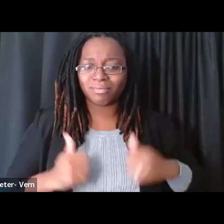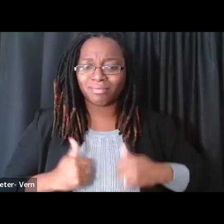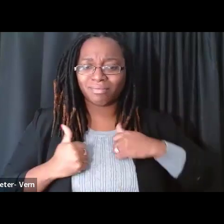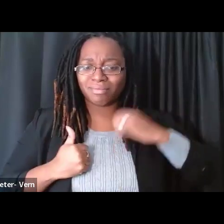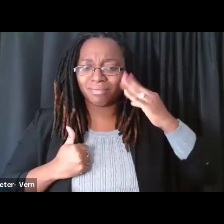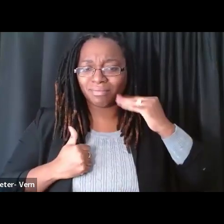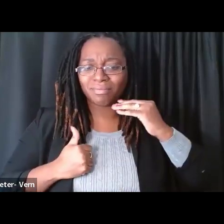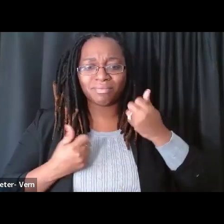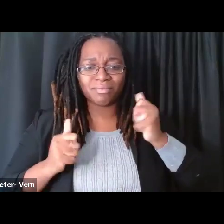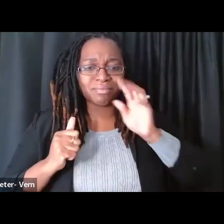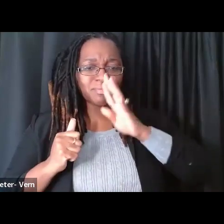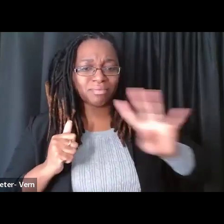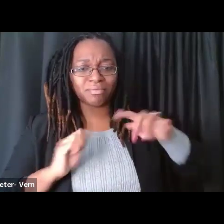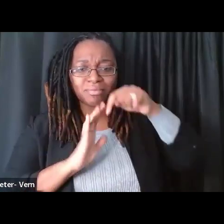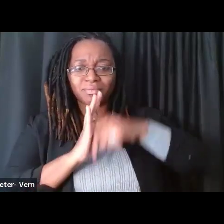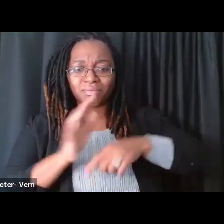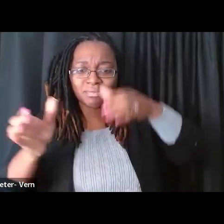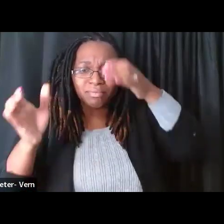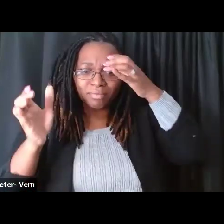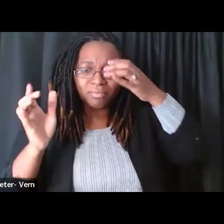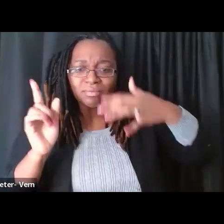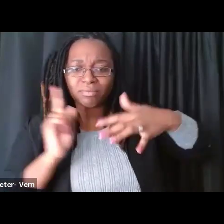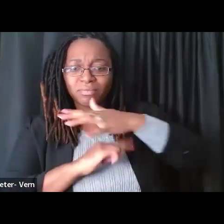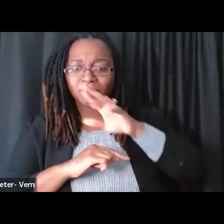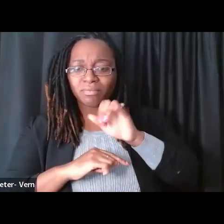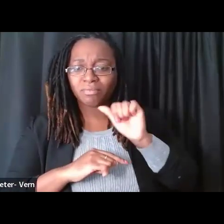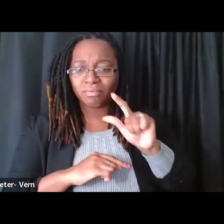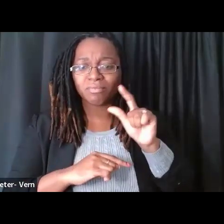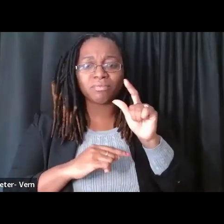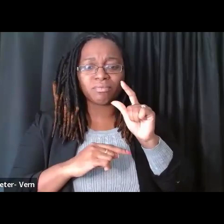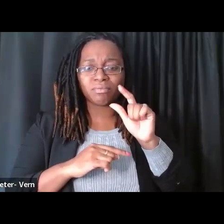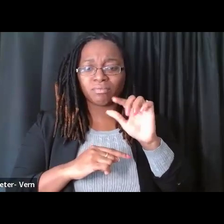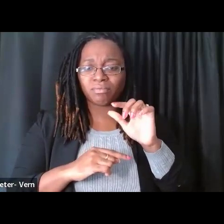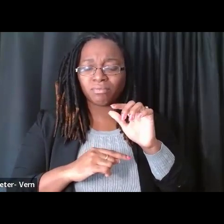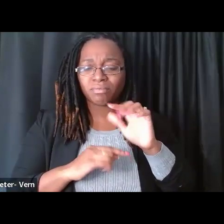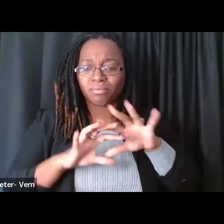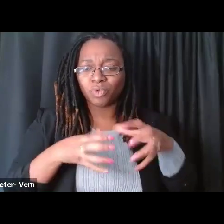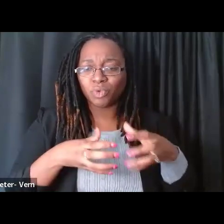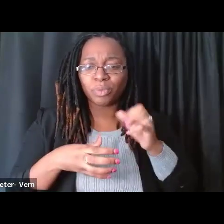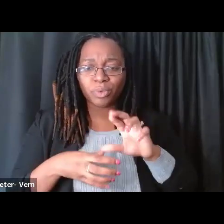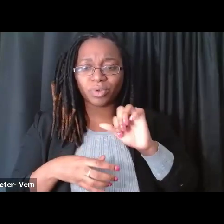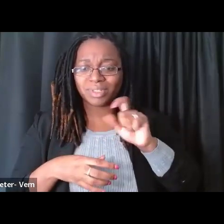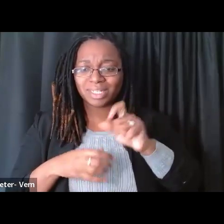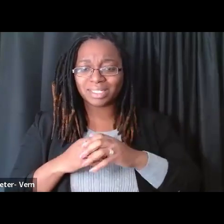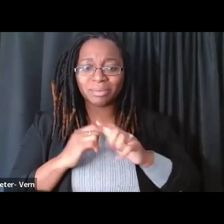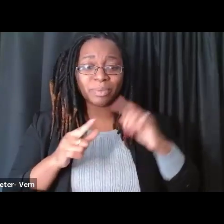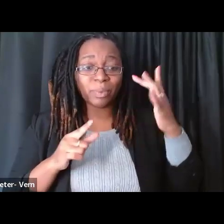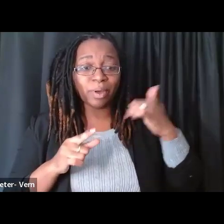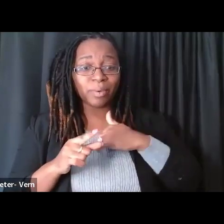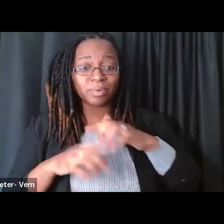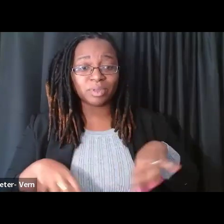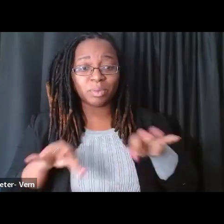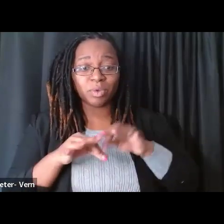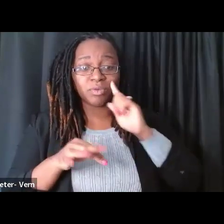colonization, and how they affect race and intimacy? There are many reasons. The first